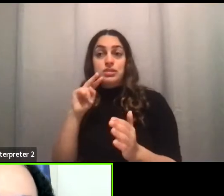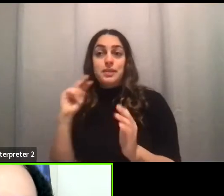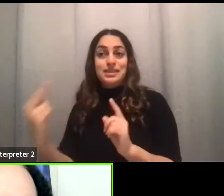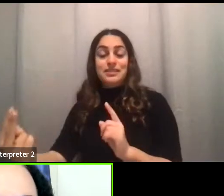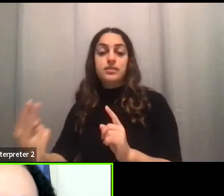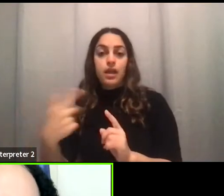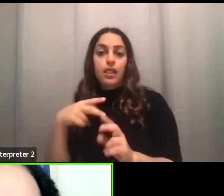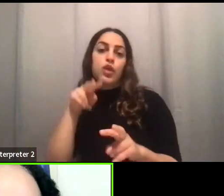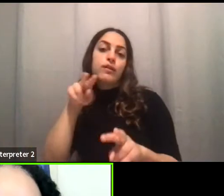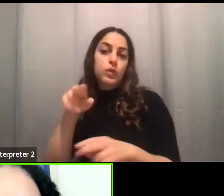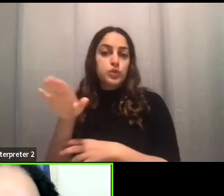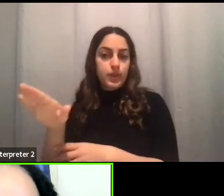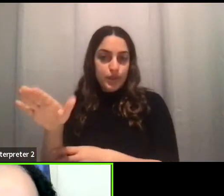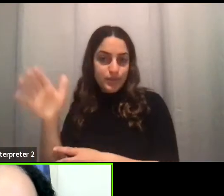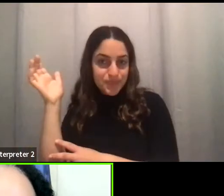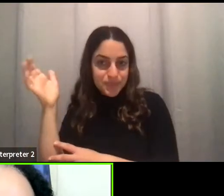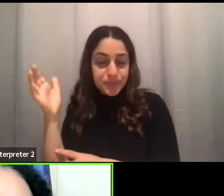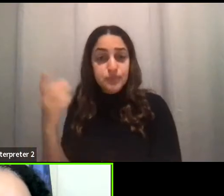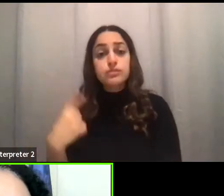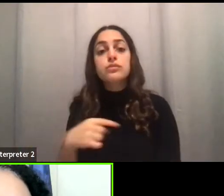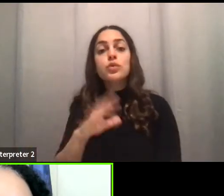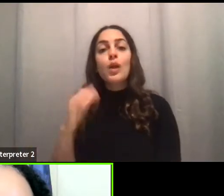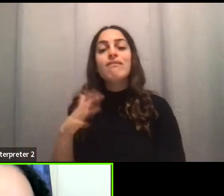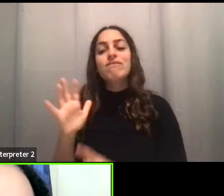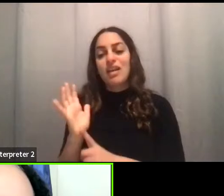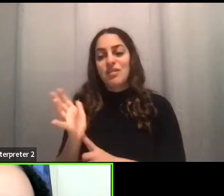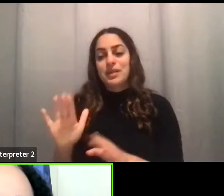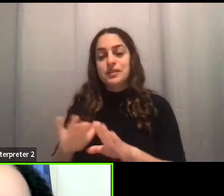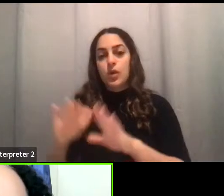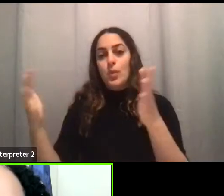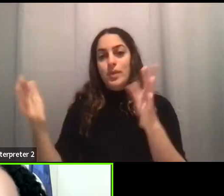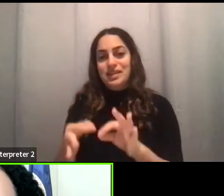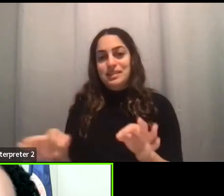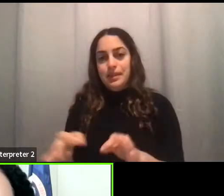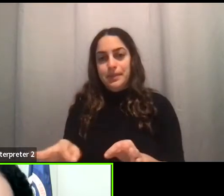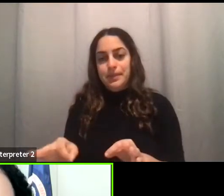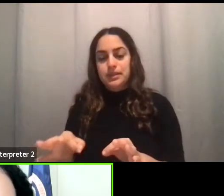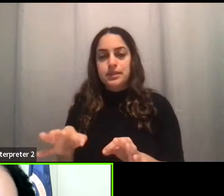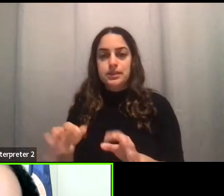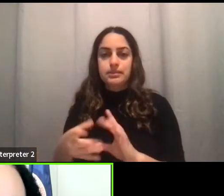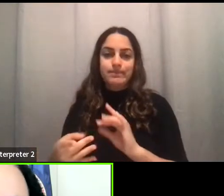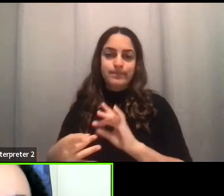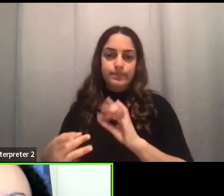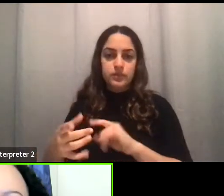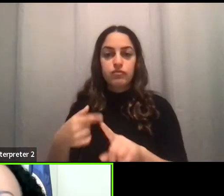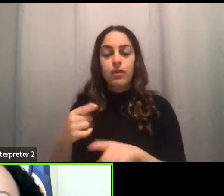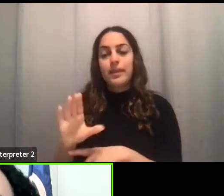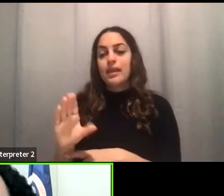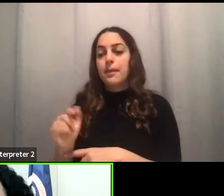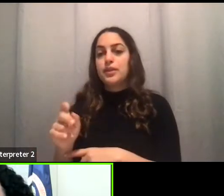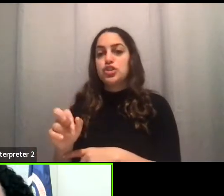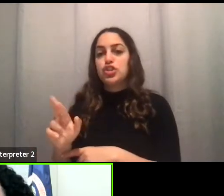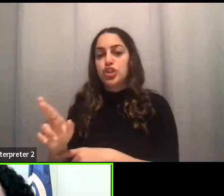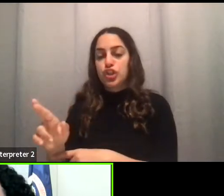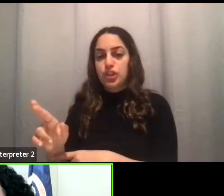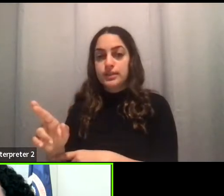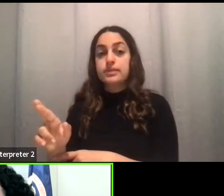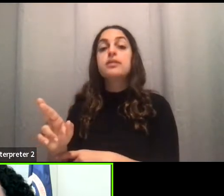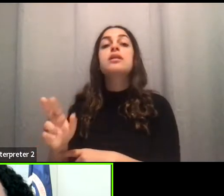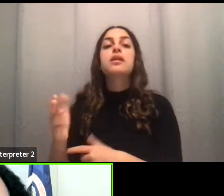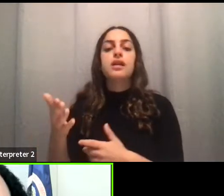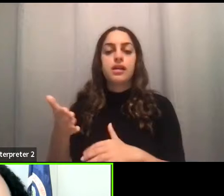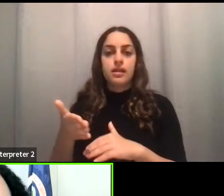we will have five minutes of opening statements from the uh commissioners followed by